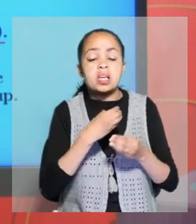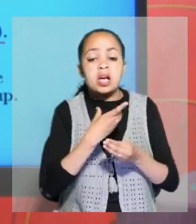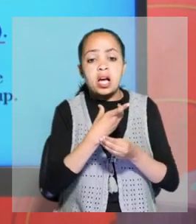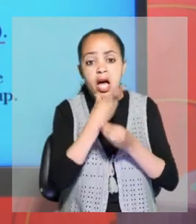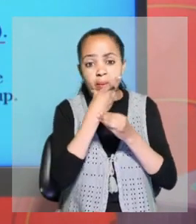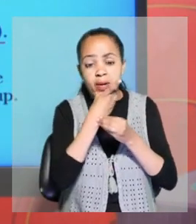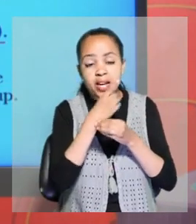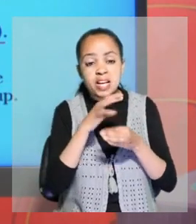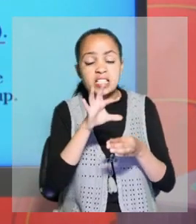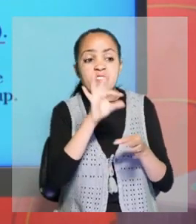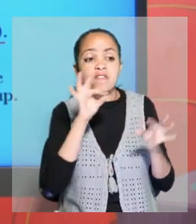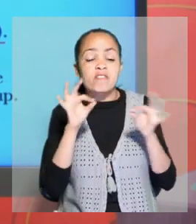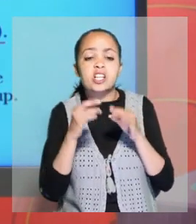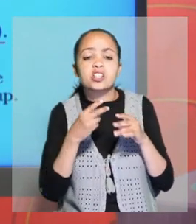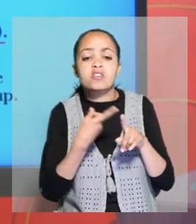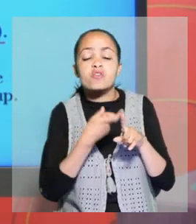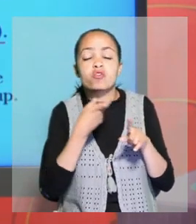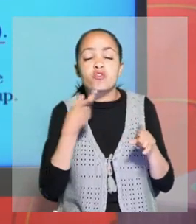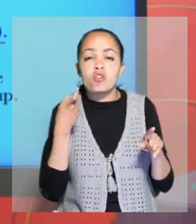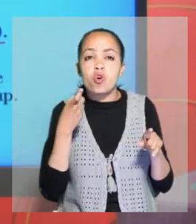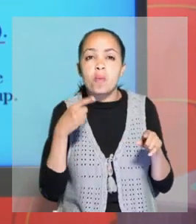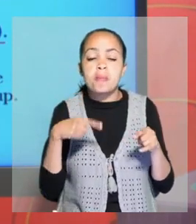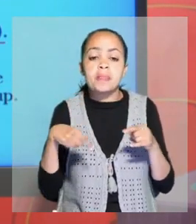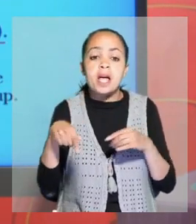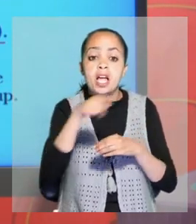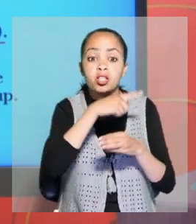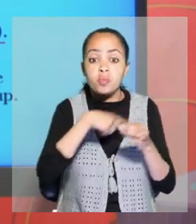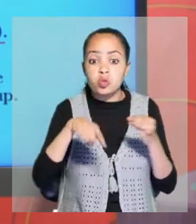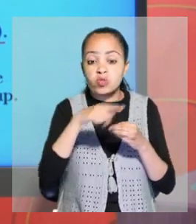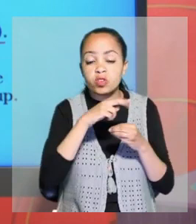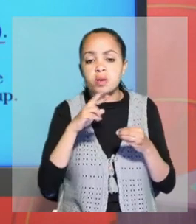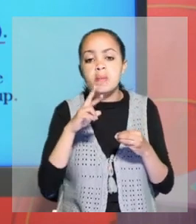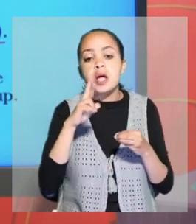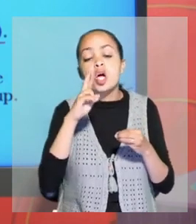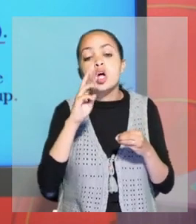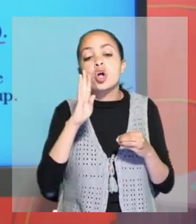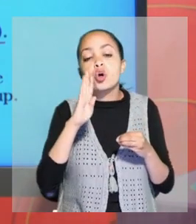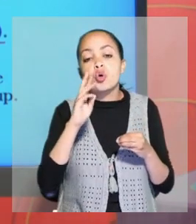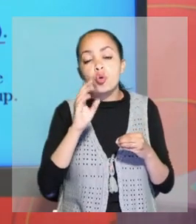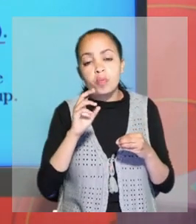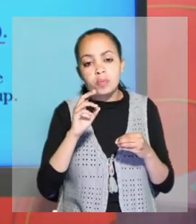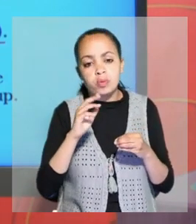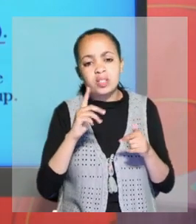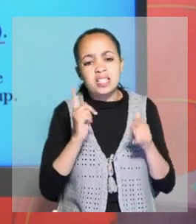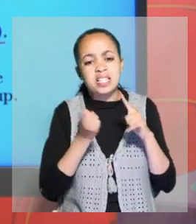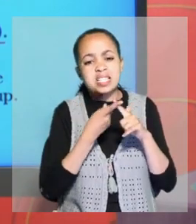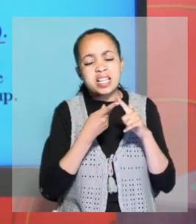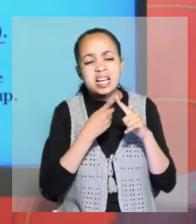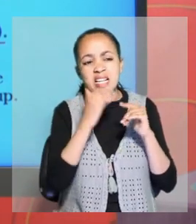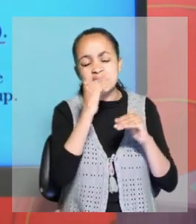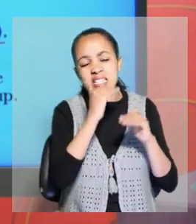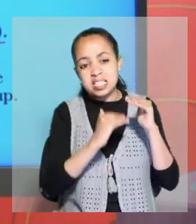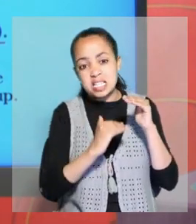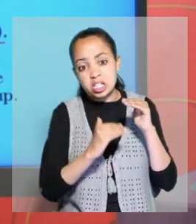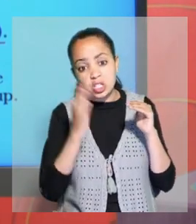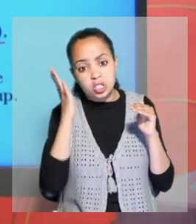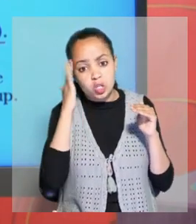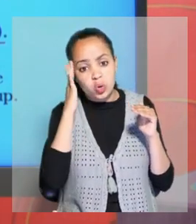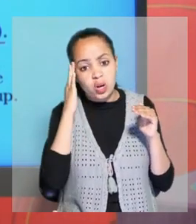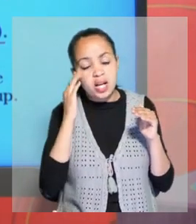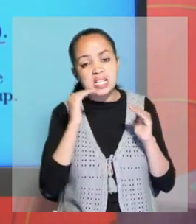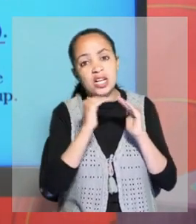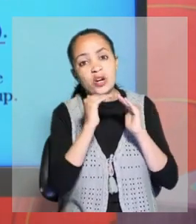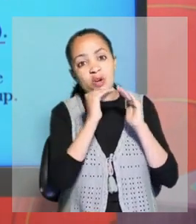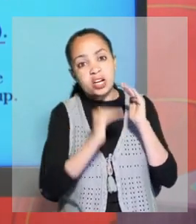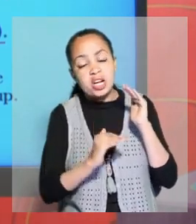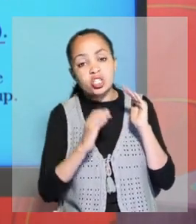fixed from the atmosphere, reacting with ribulose biphosphate. The second stage is considered as